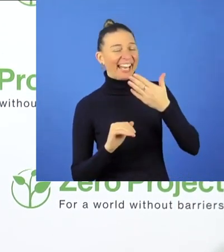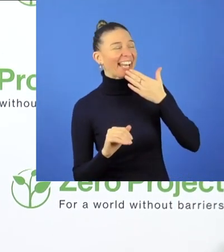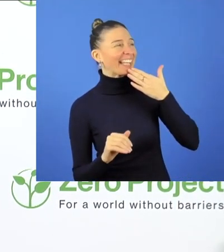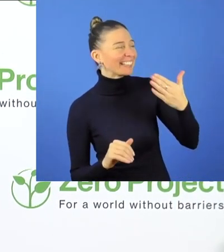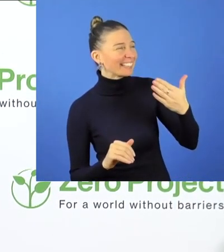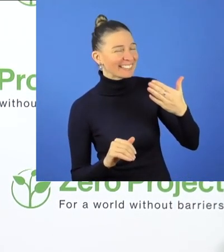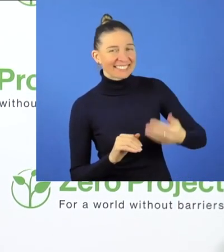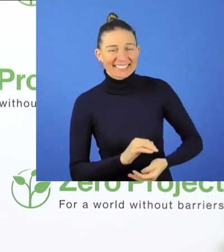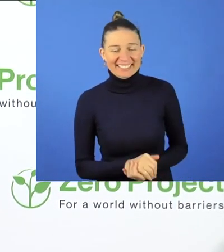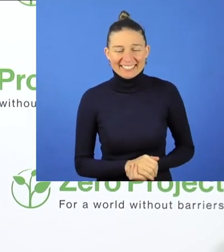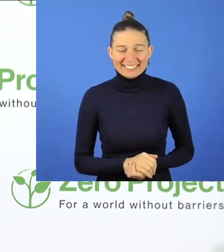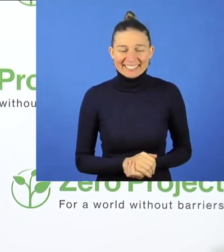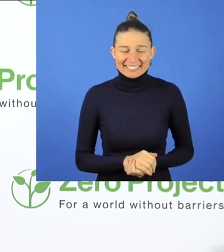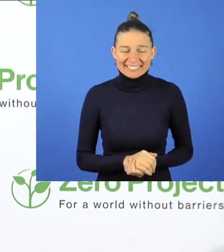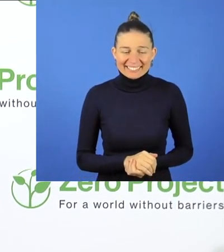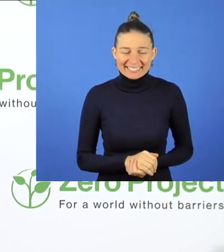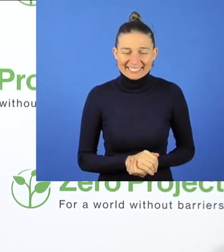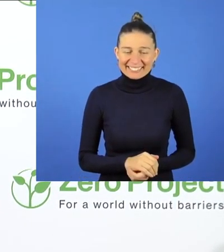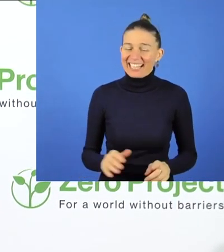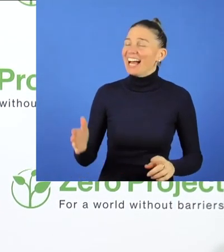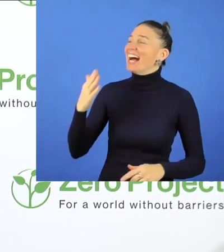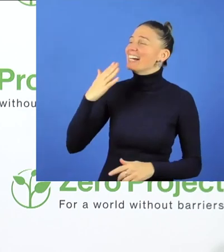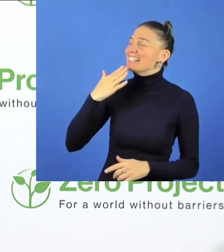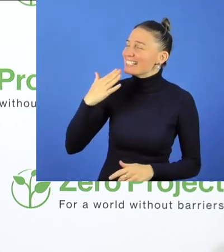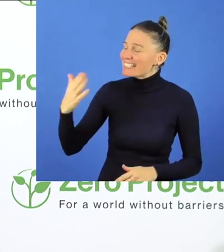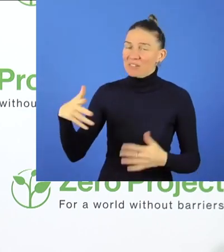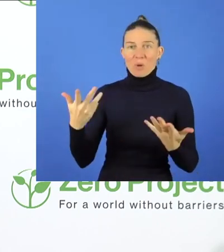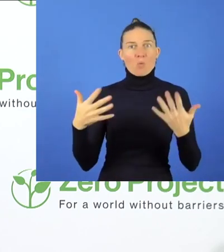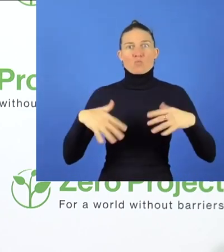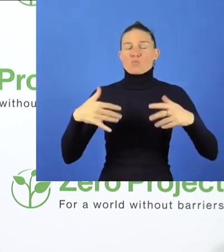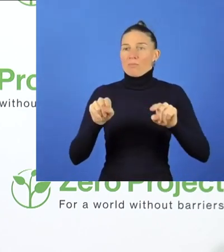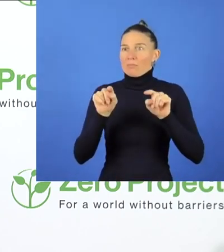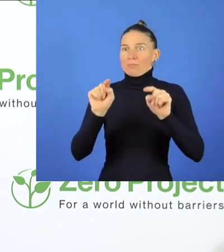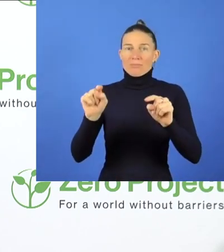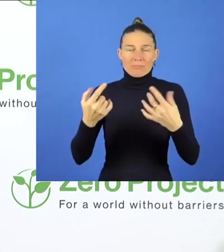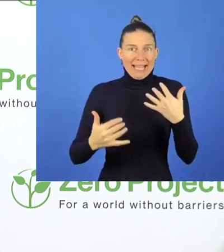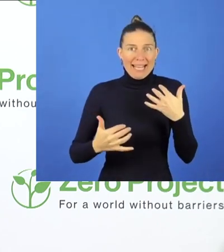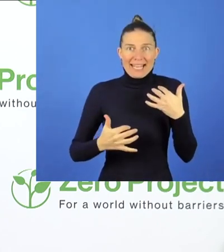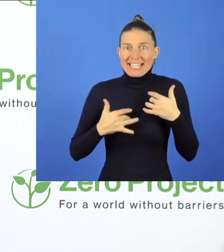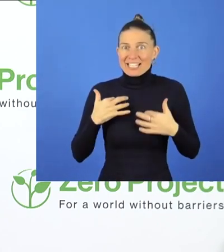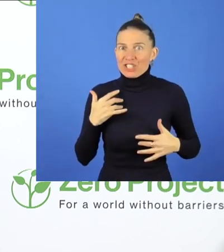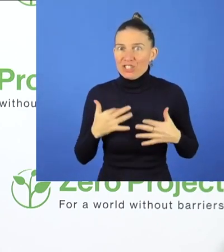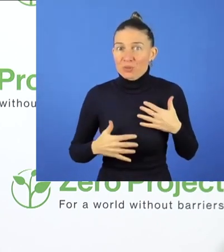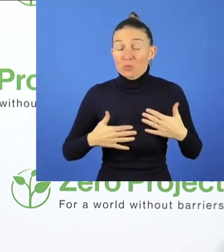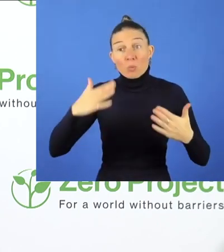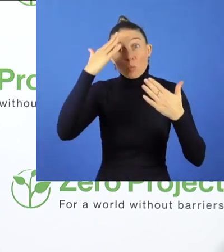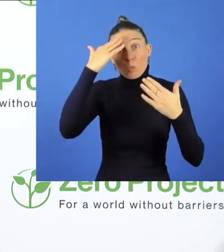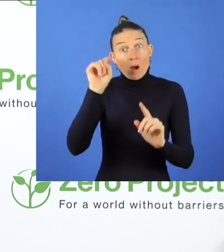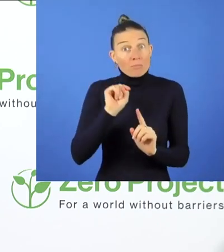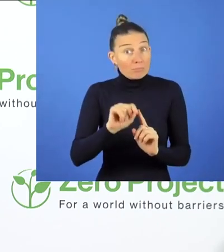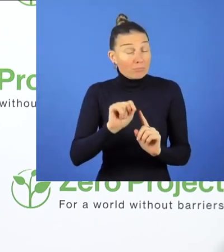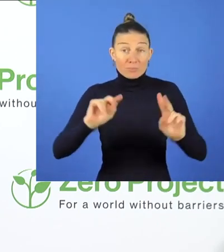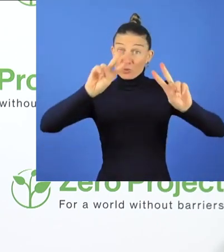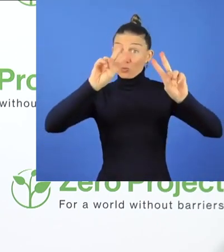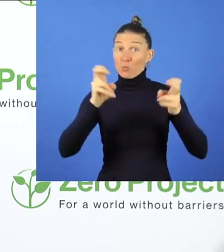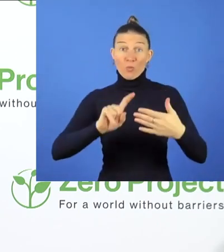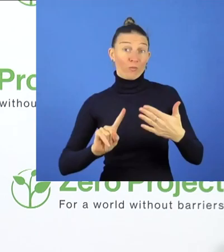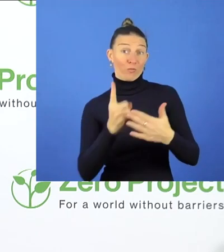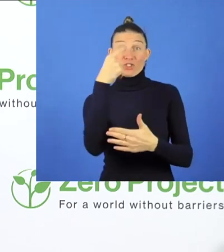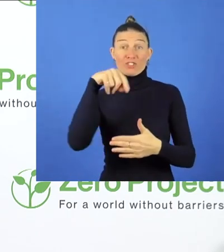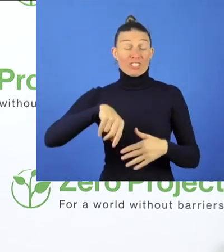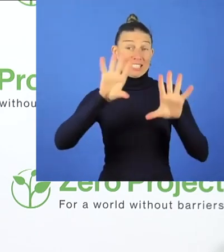thank you, Thomas Marina. I think this has been most interesting because this is definitely an issue and a topic we have never covered in Zero Project. I think